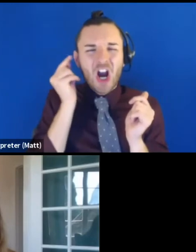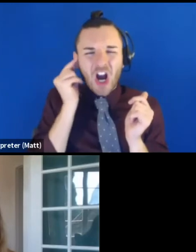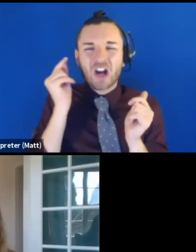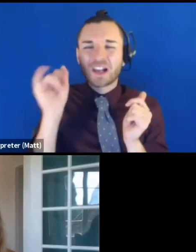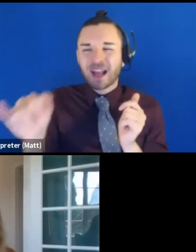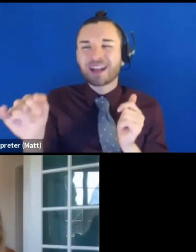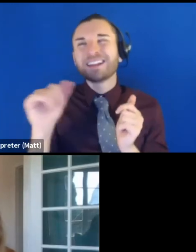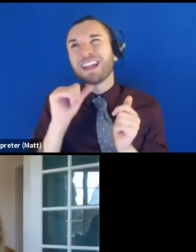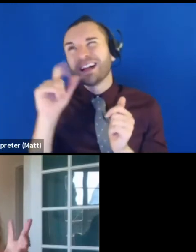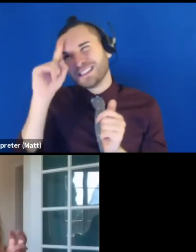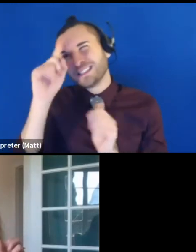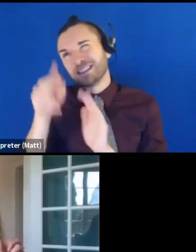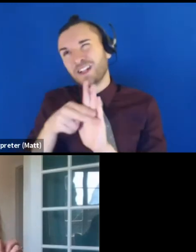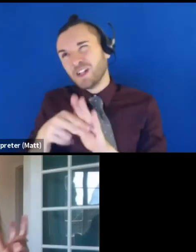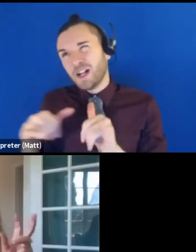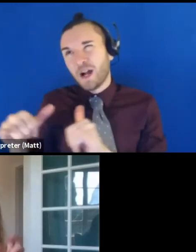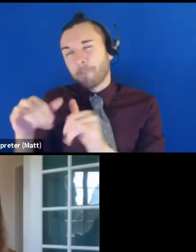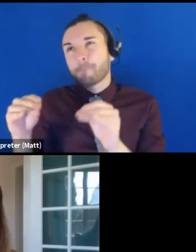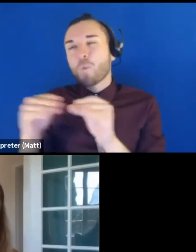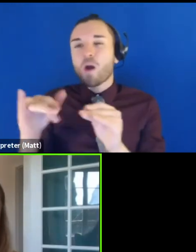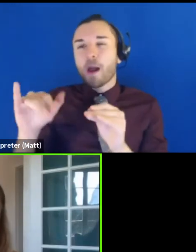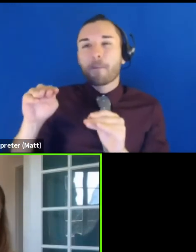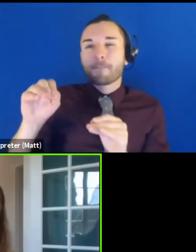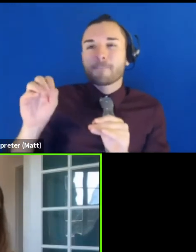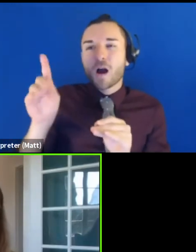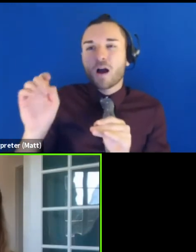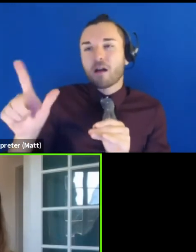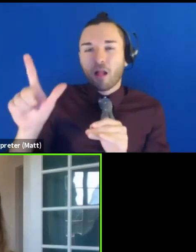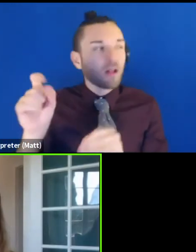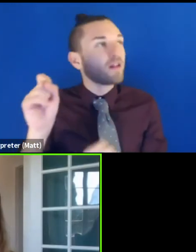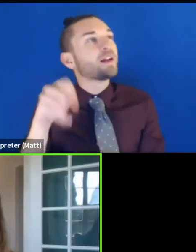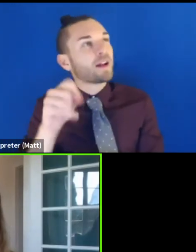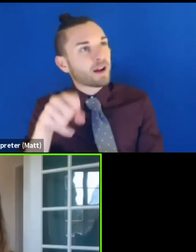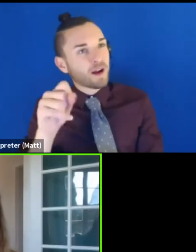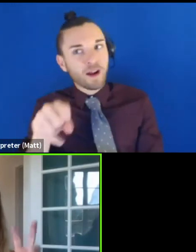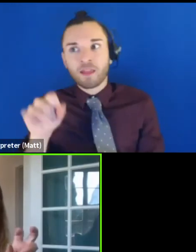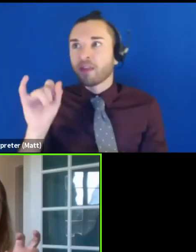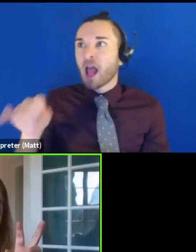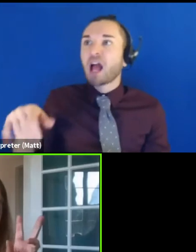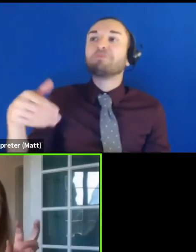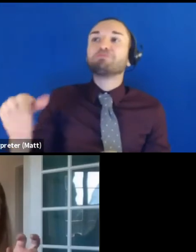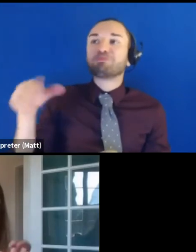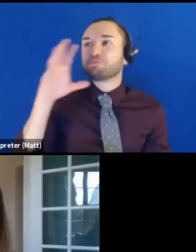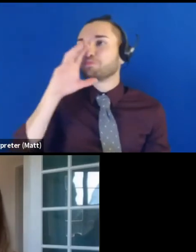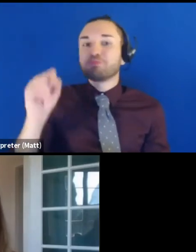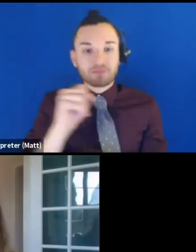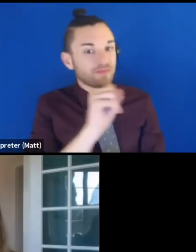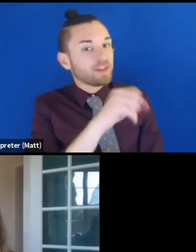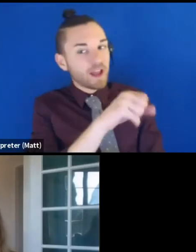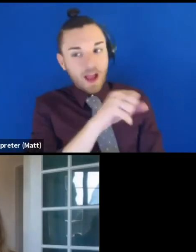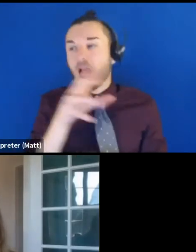the model that you're talking about the exotic Jewess. Yeah. I think that's really fascinating, and the underlying monster thing.